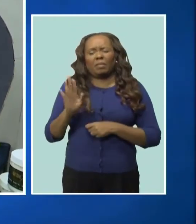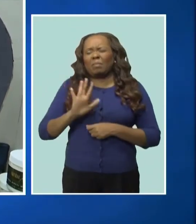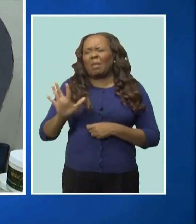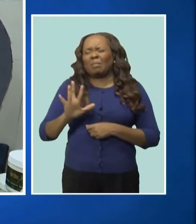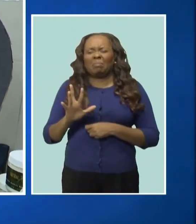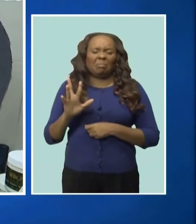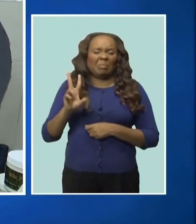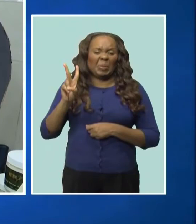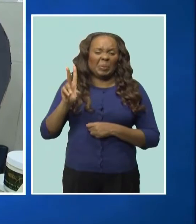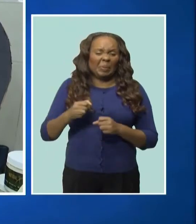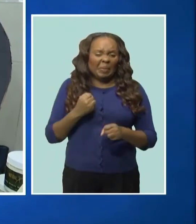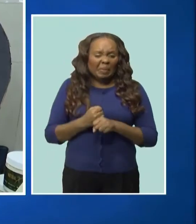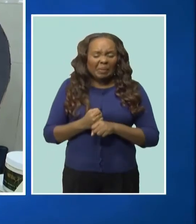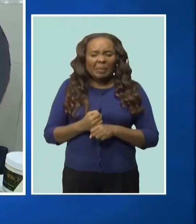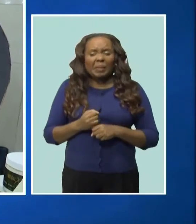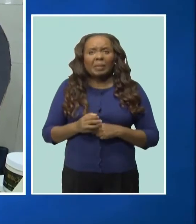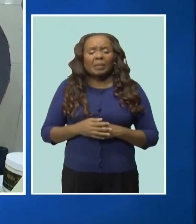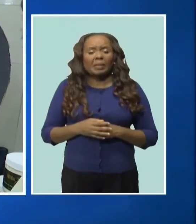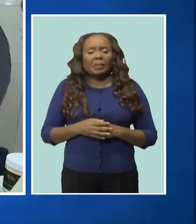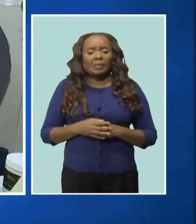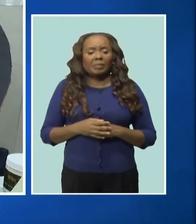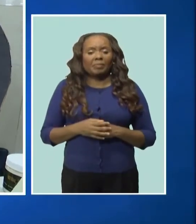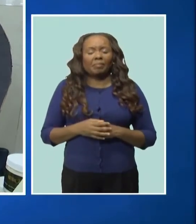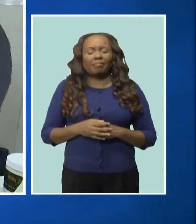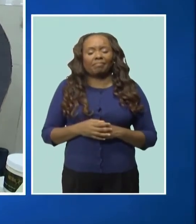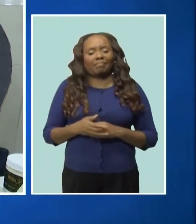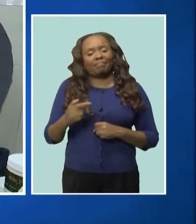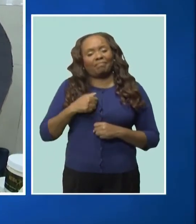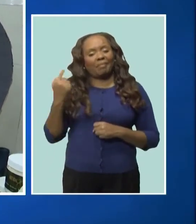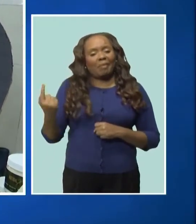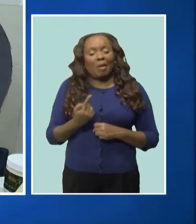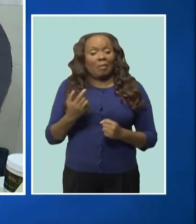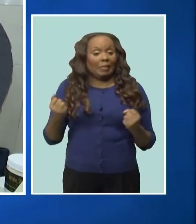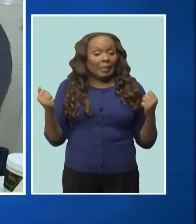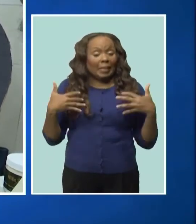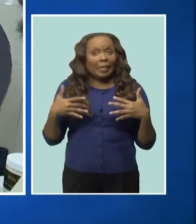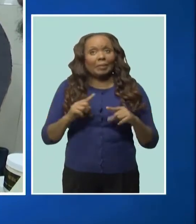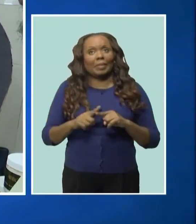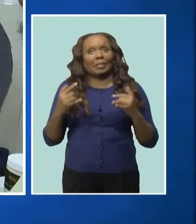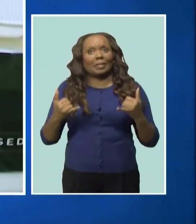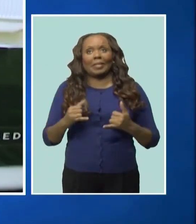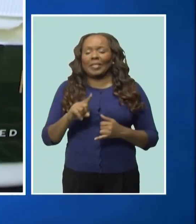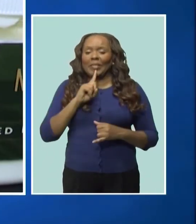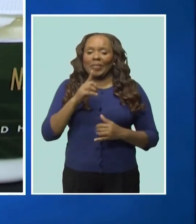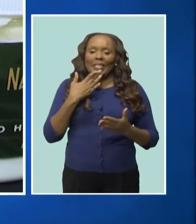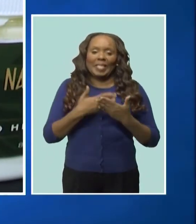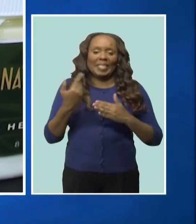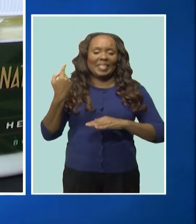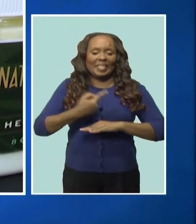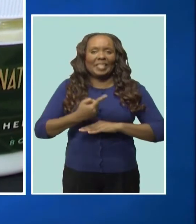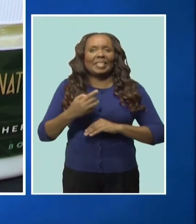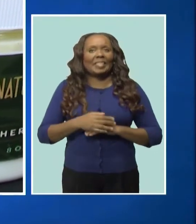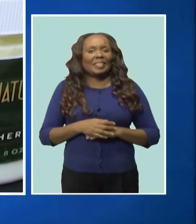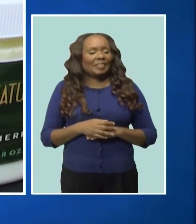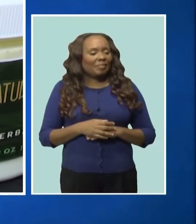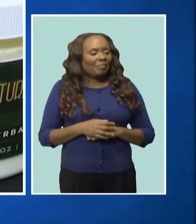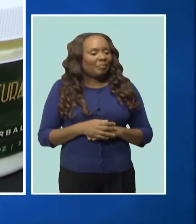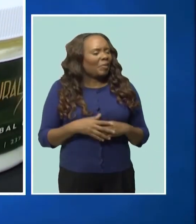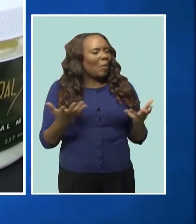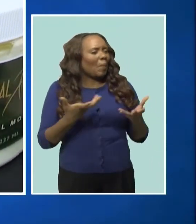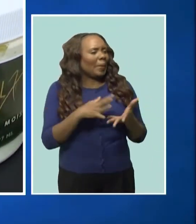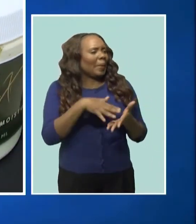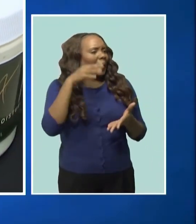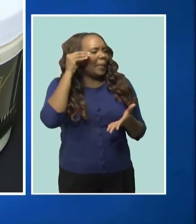years, and I was always so scared to do it, and like I said, today was a really good day. What are some of the things you would have